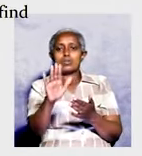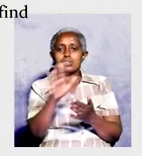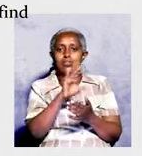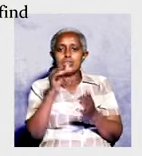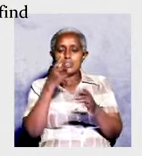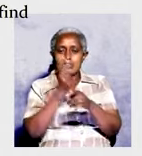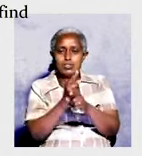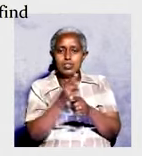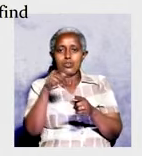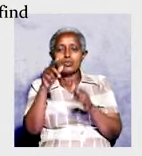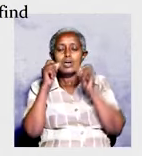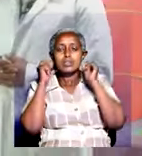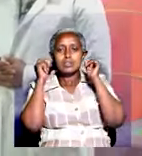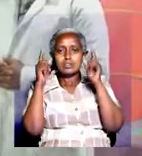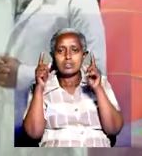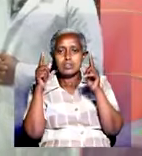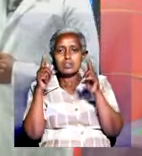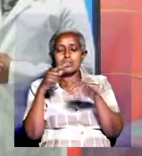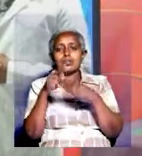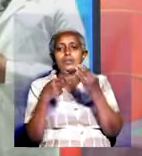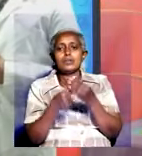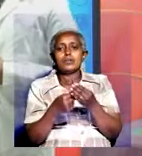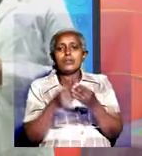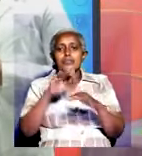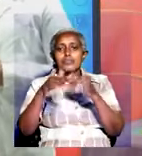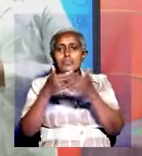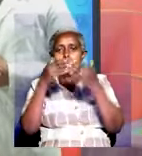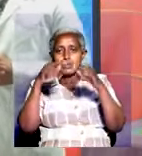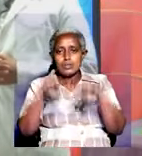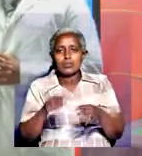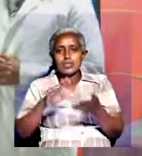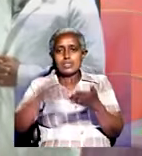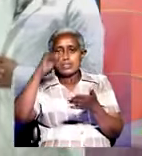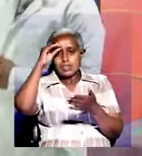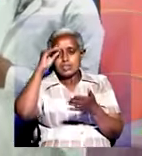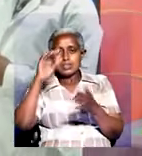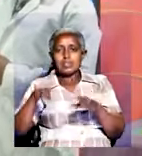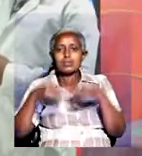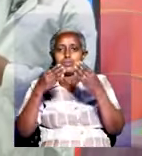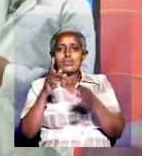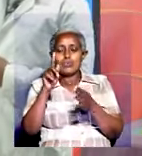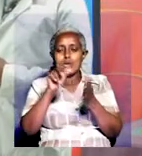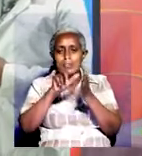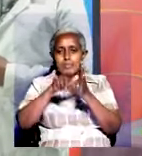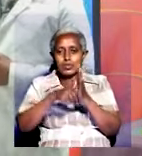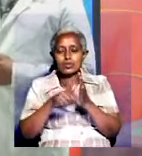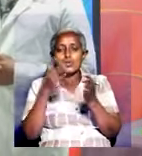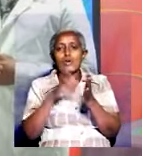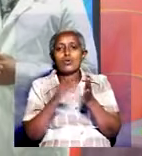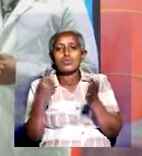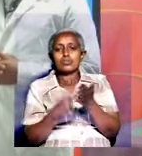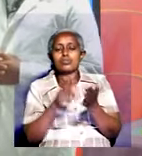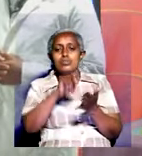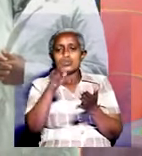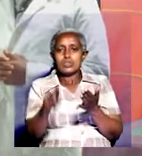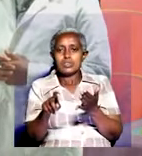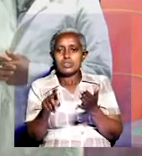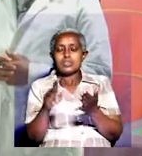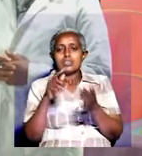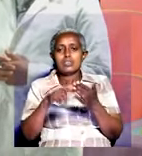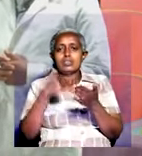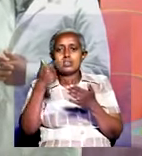and check your understanding. So this is all about today's lesson. I will give you 1 minute to copy this question